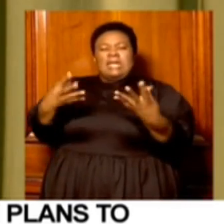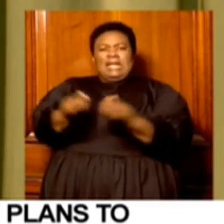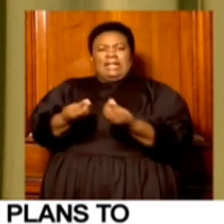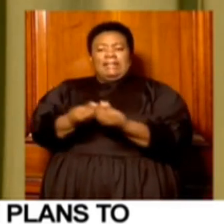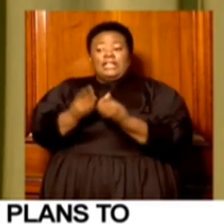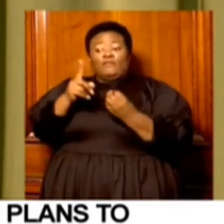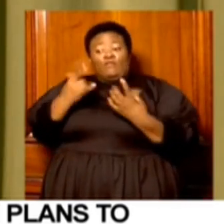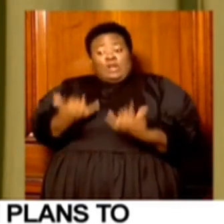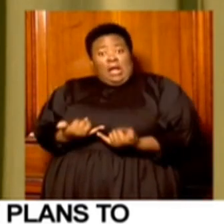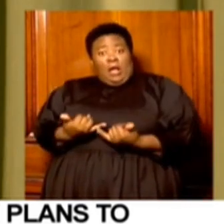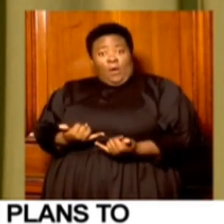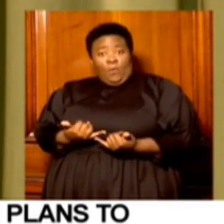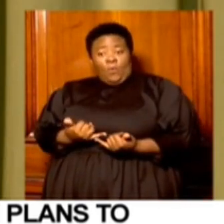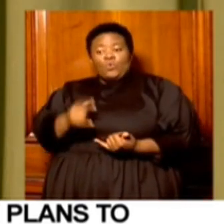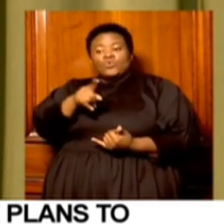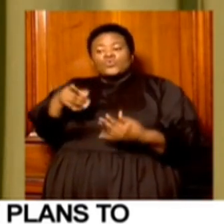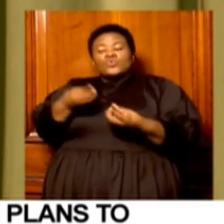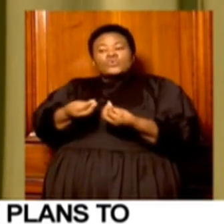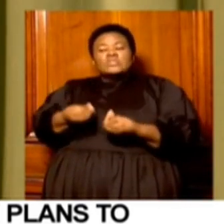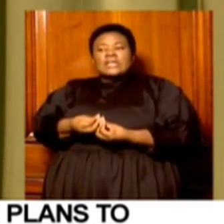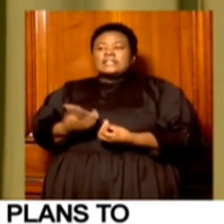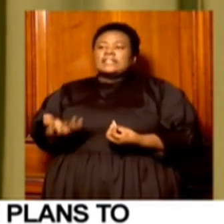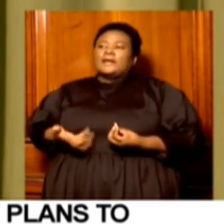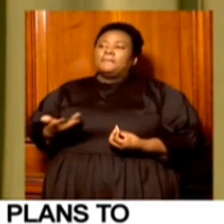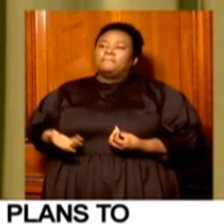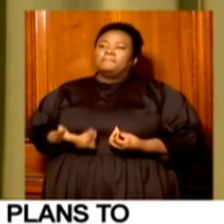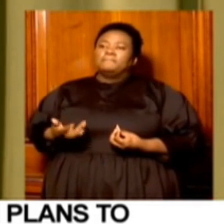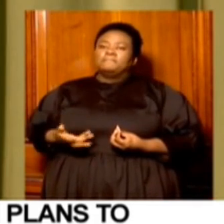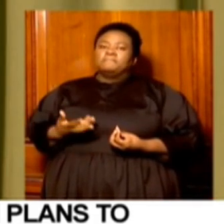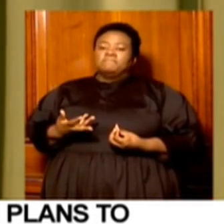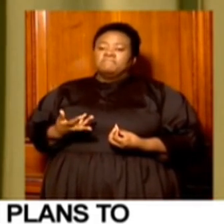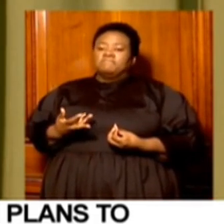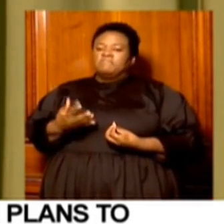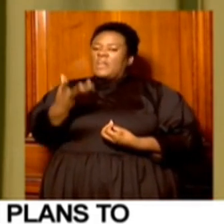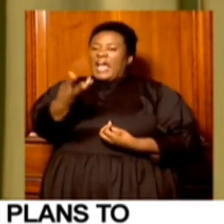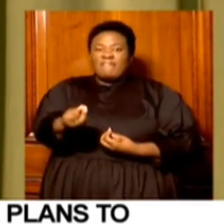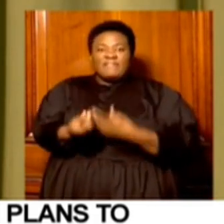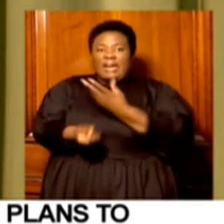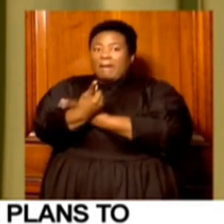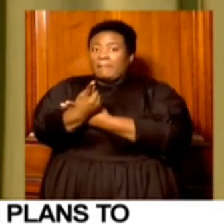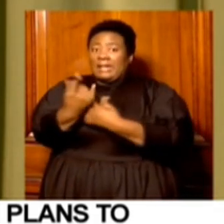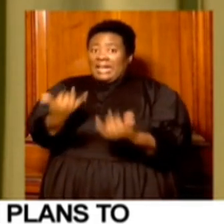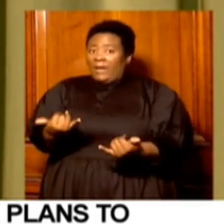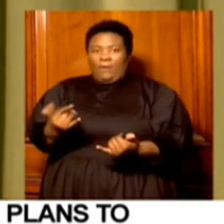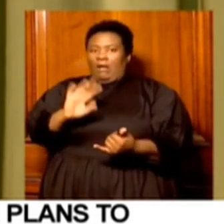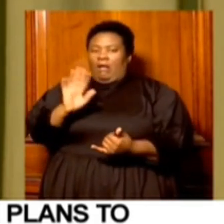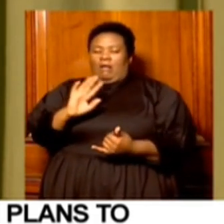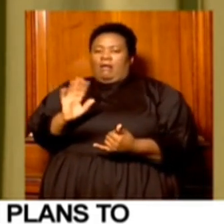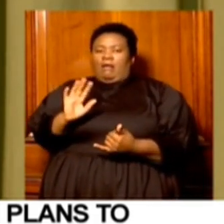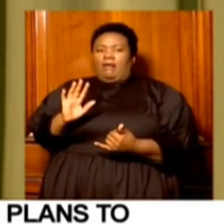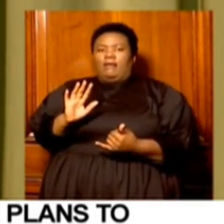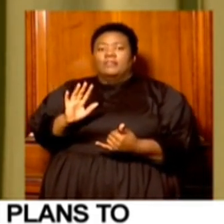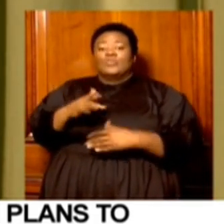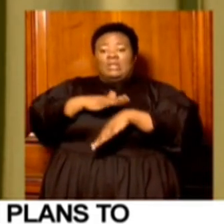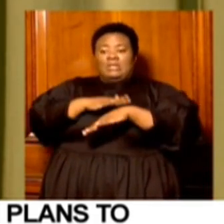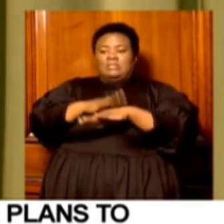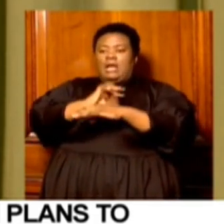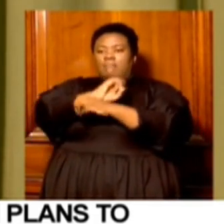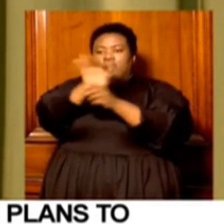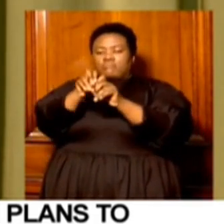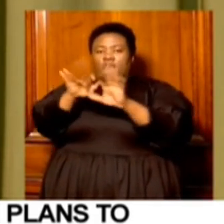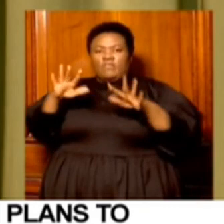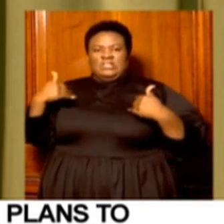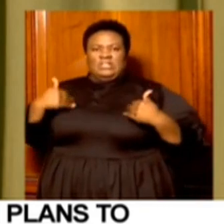present moment, those things don't apply when COVID arrived. So you know that